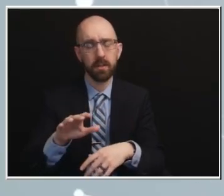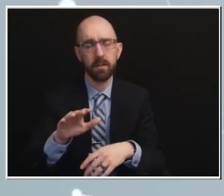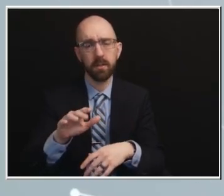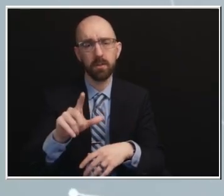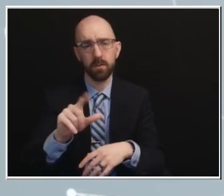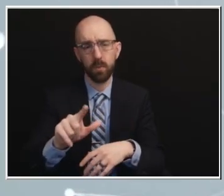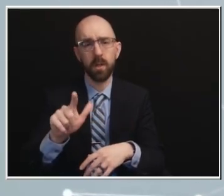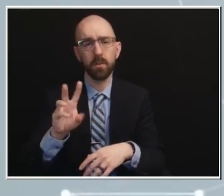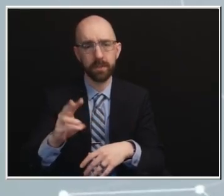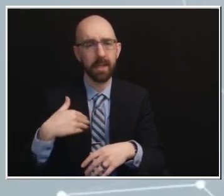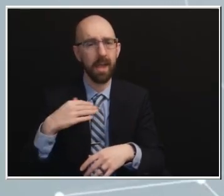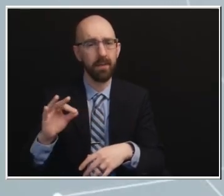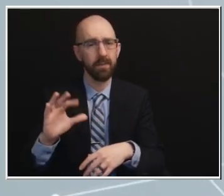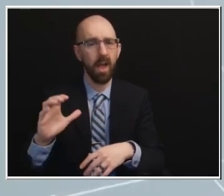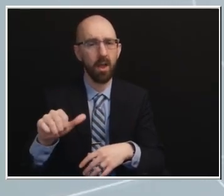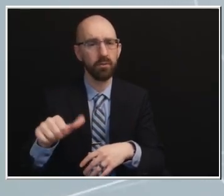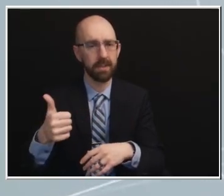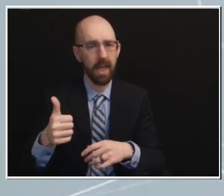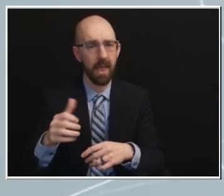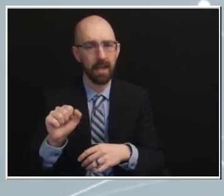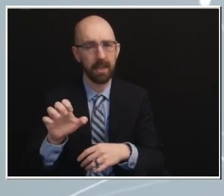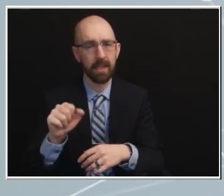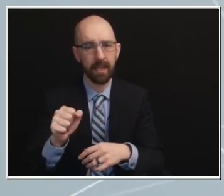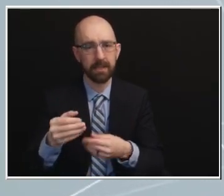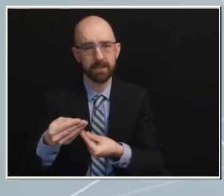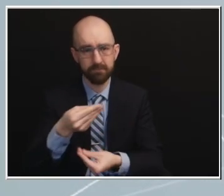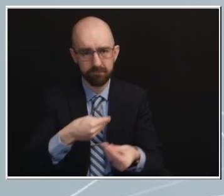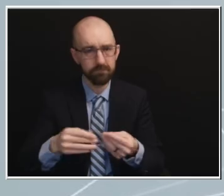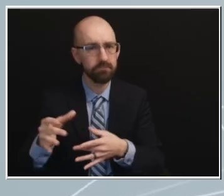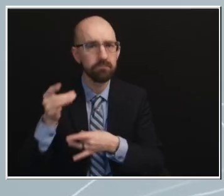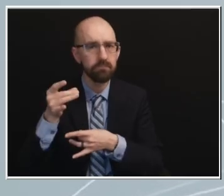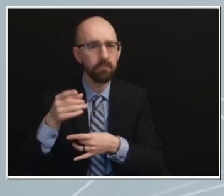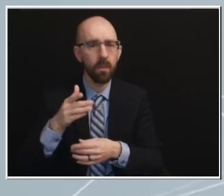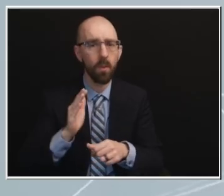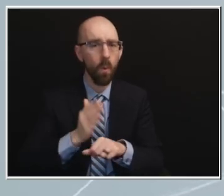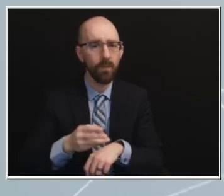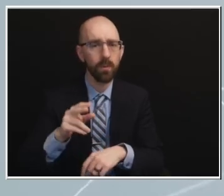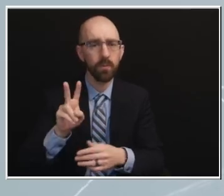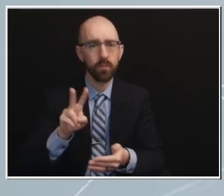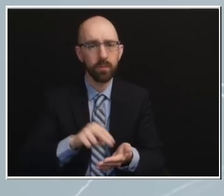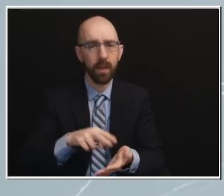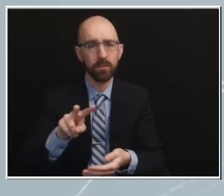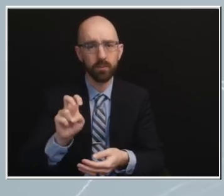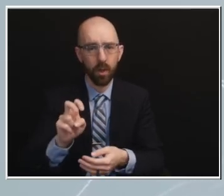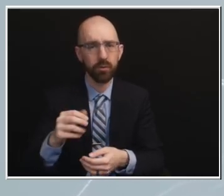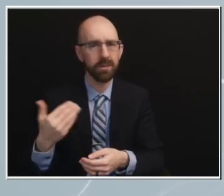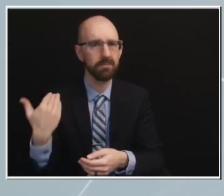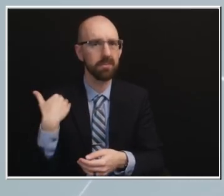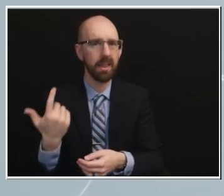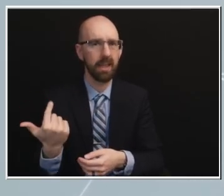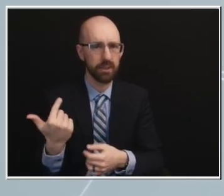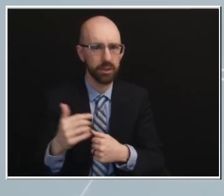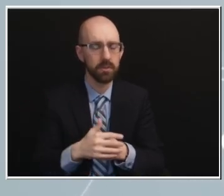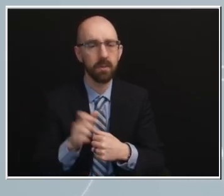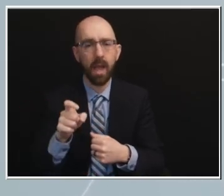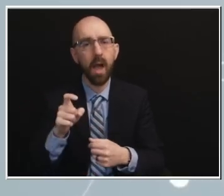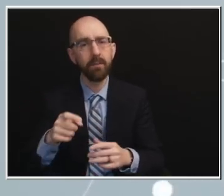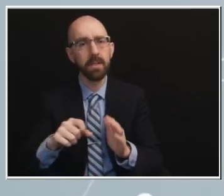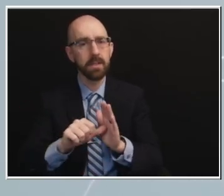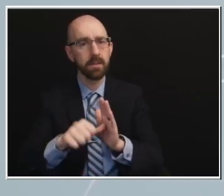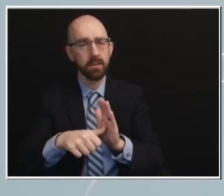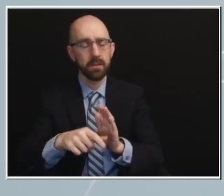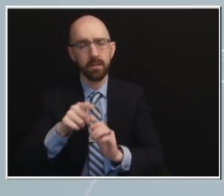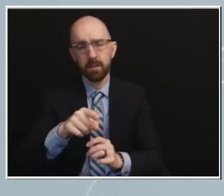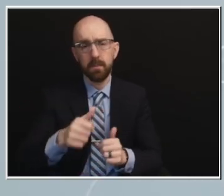have 910 cases. You can see there were over 2,200 in 2025. But we have to point out that the vast majority of